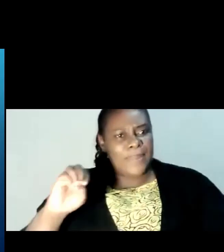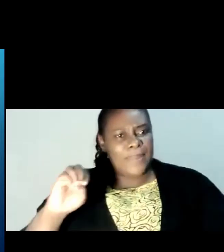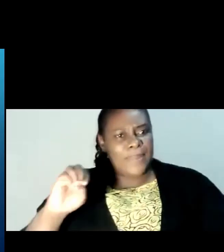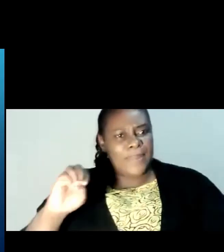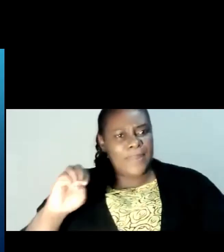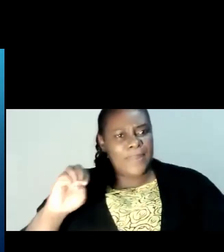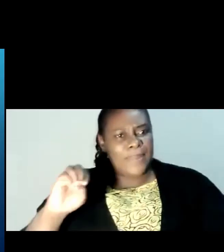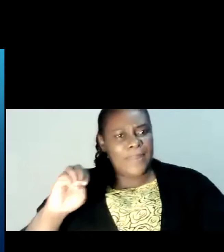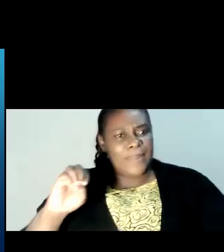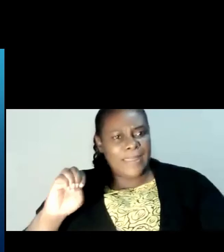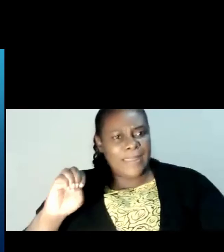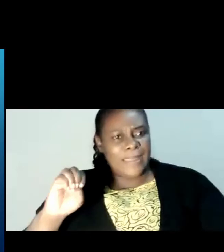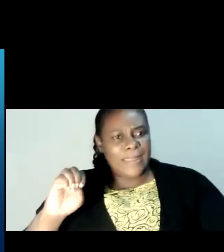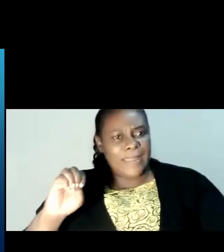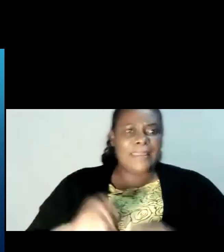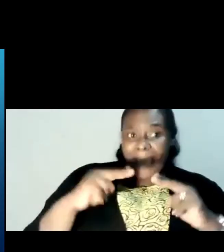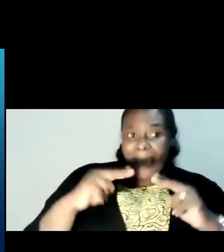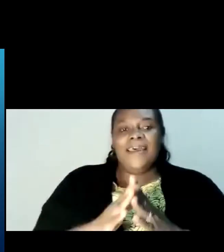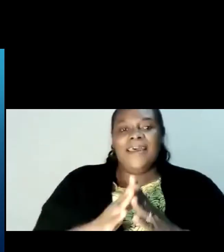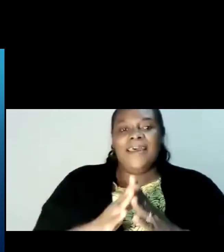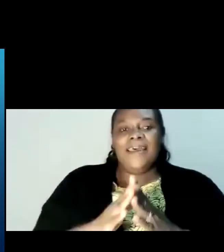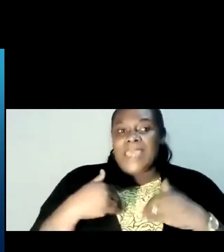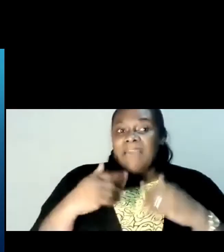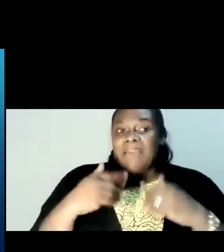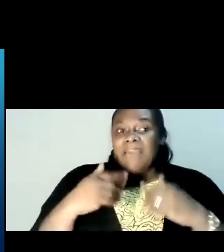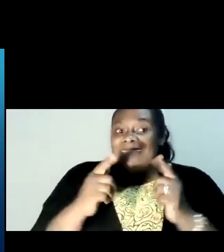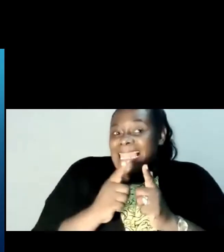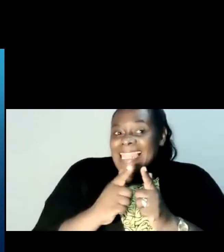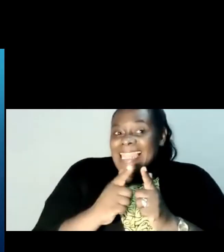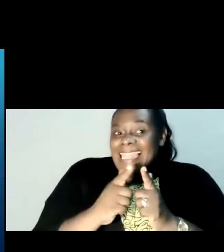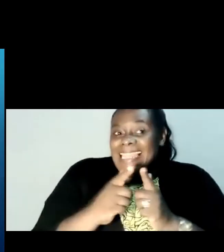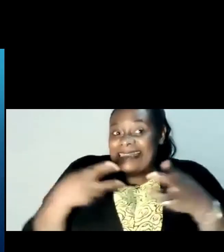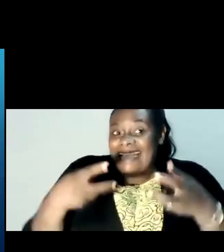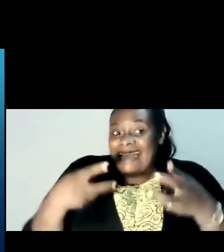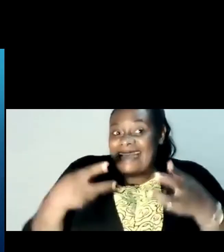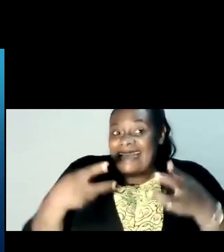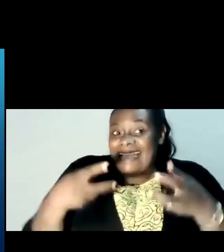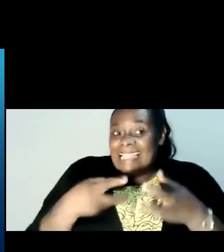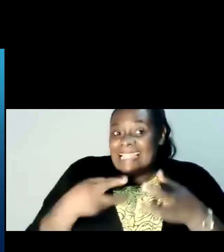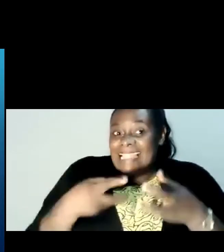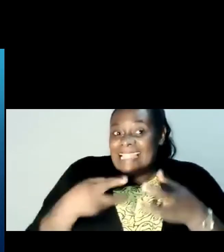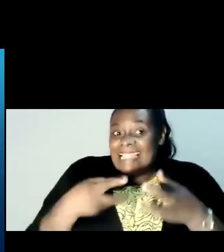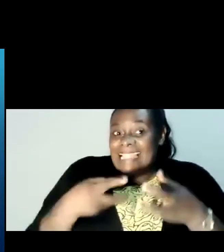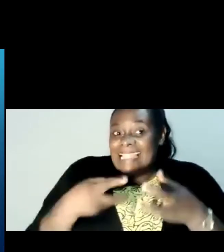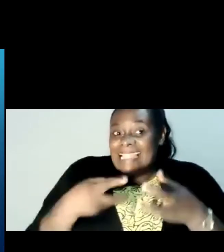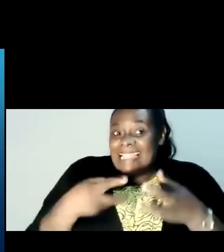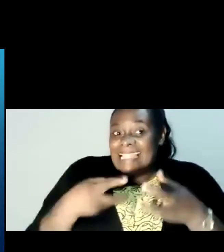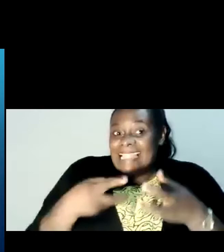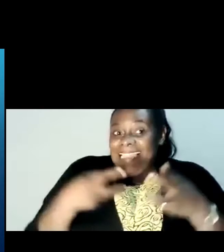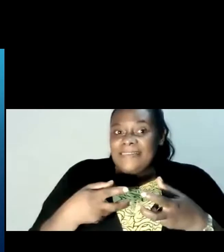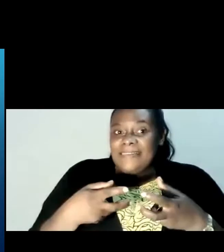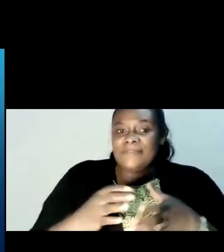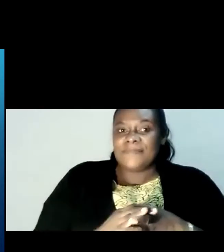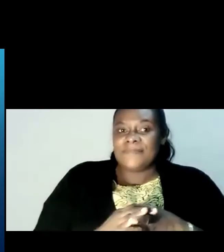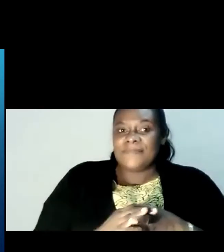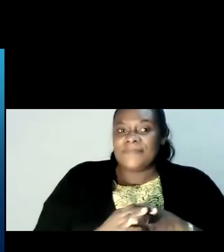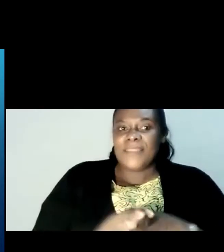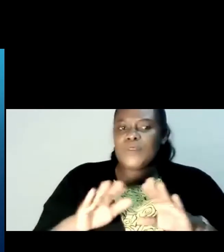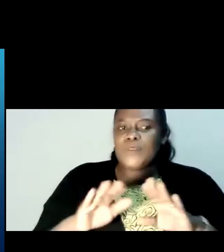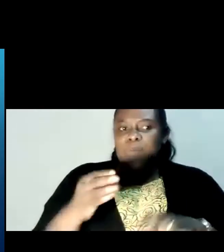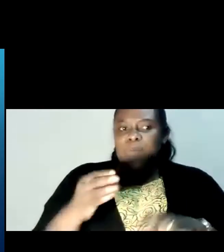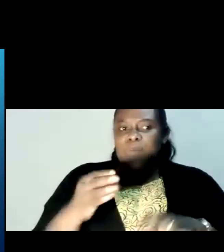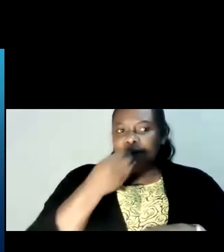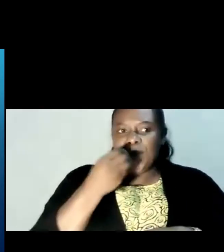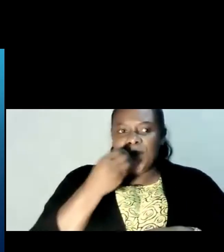We have just a little bit of salad on the side or as garnish, and we don't tend to eat a